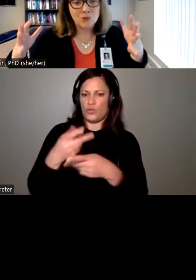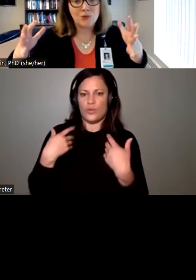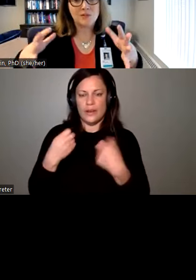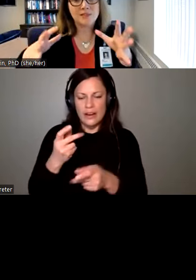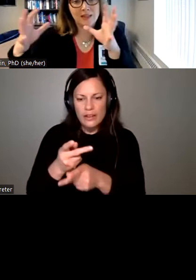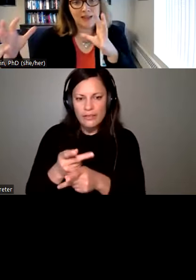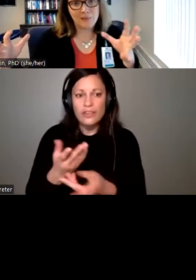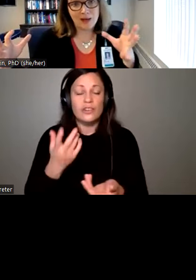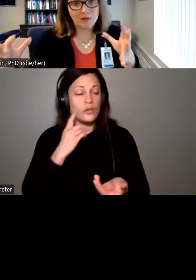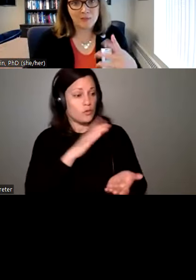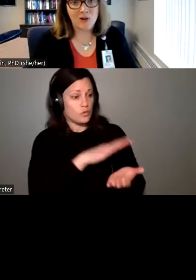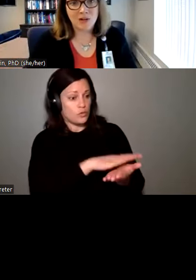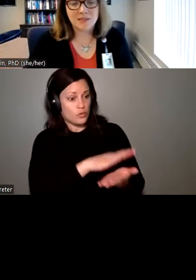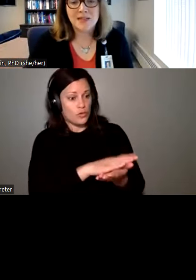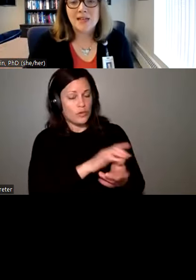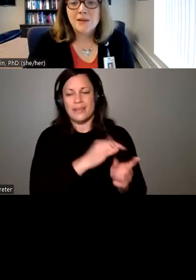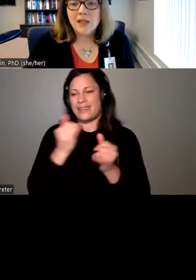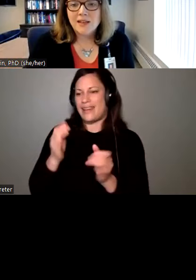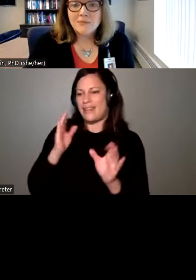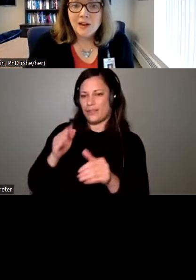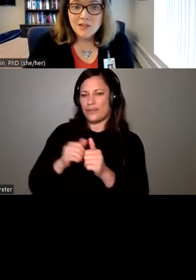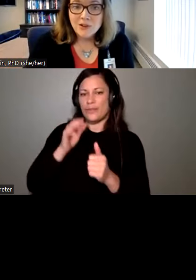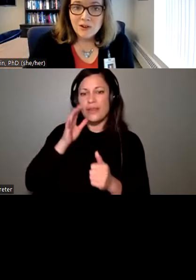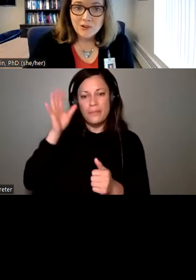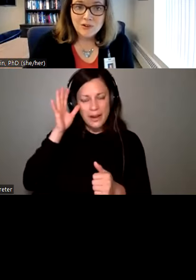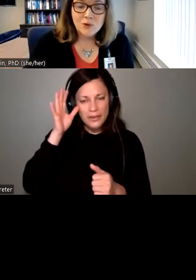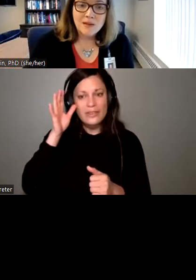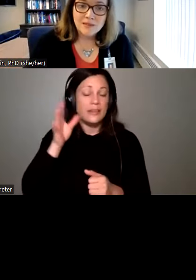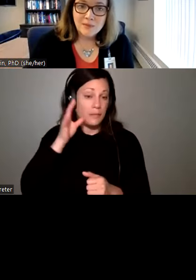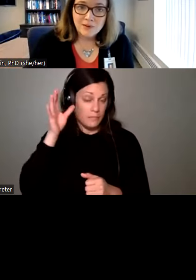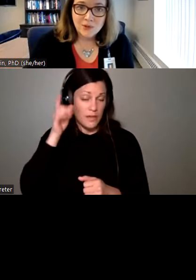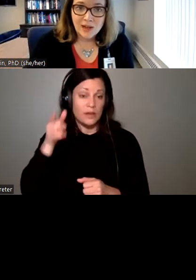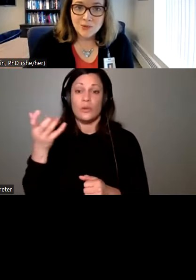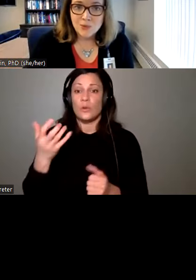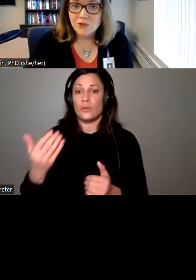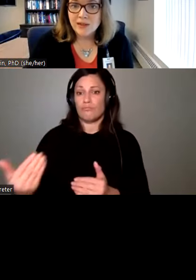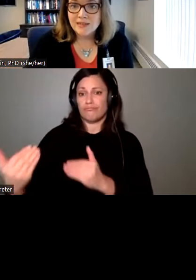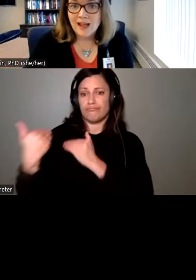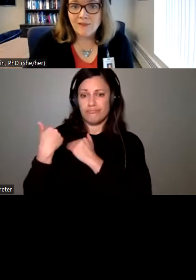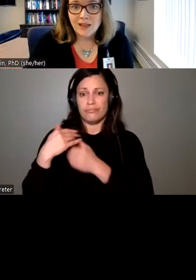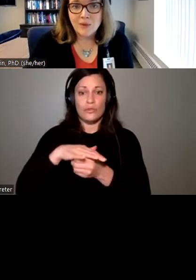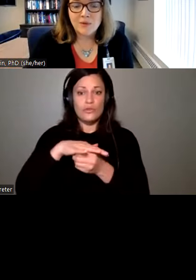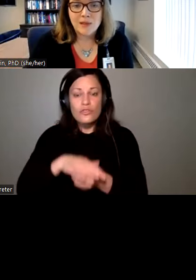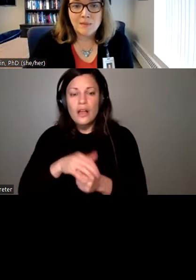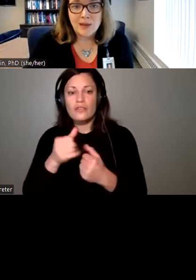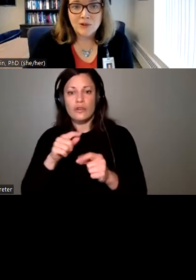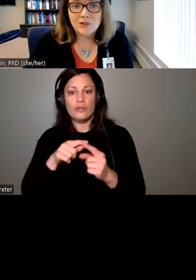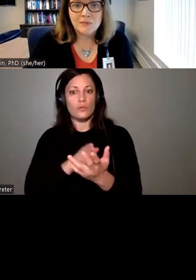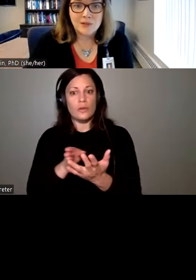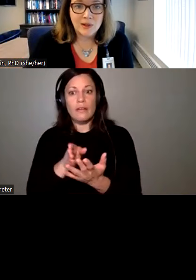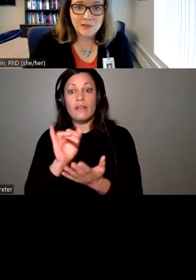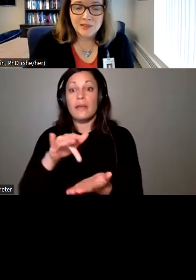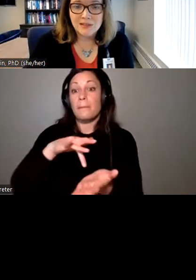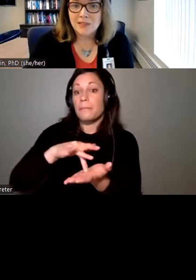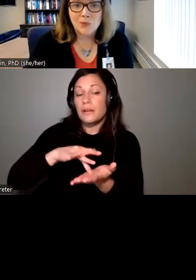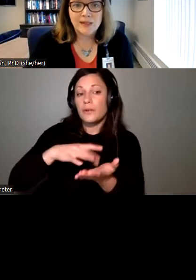from schools to thinking about the parents, because parents are under a tremendous amount of stress when they're trying to navigate both the medical and